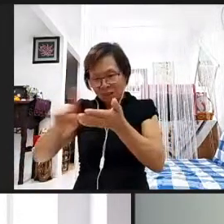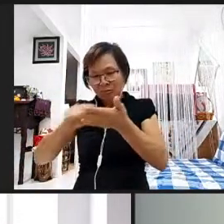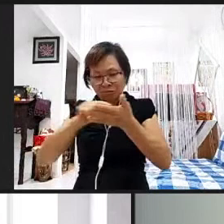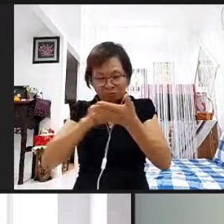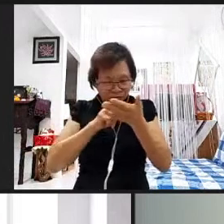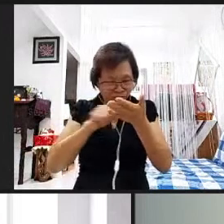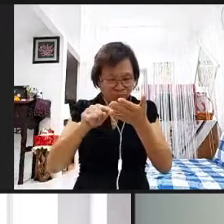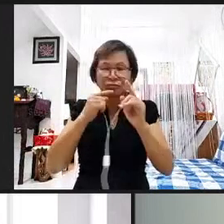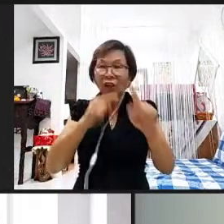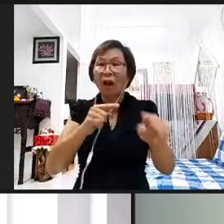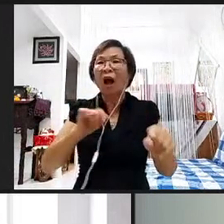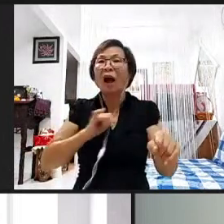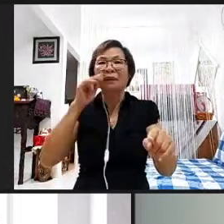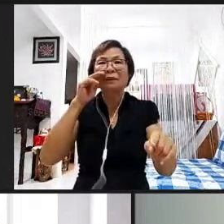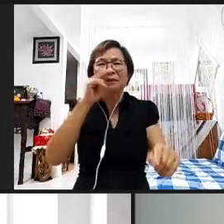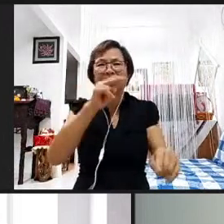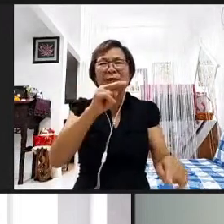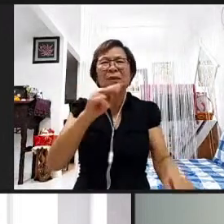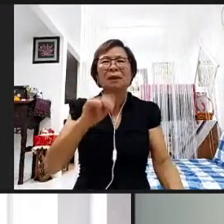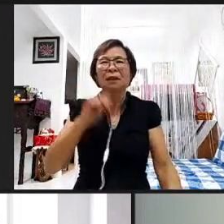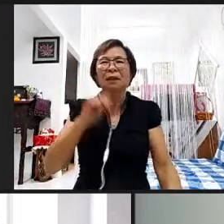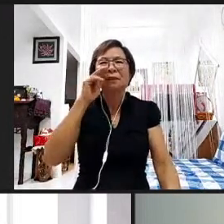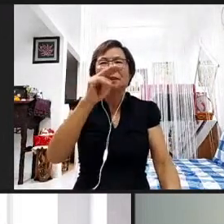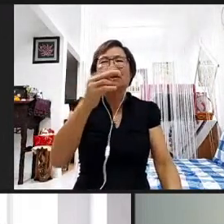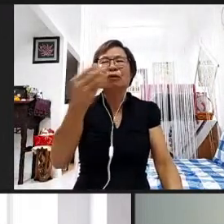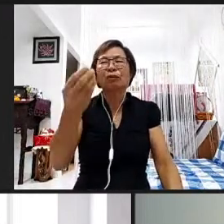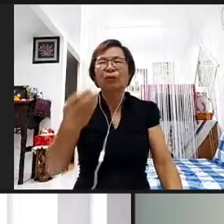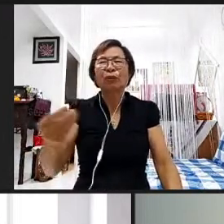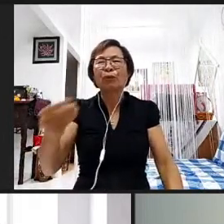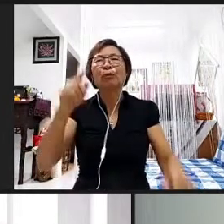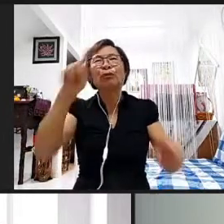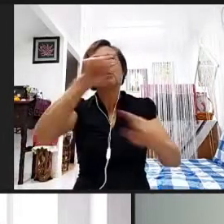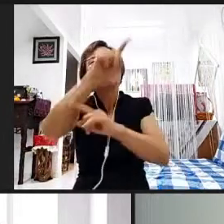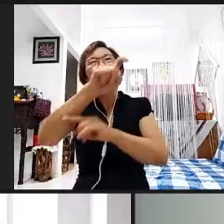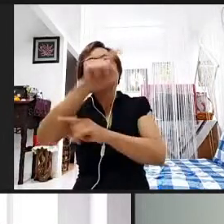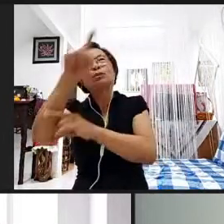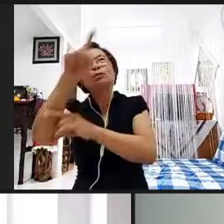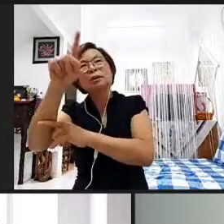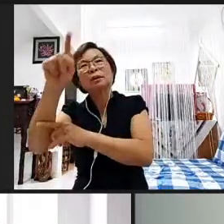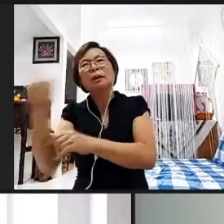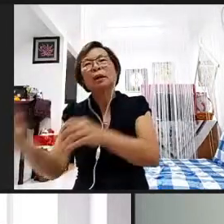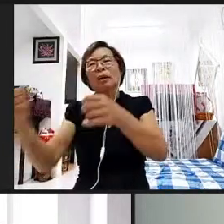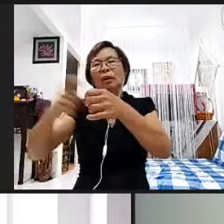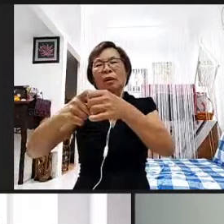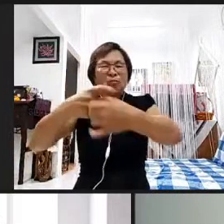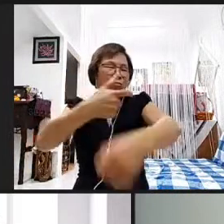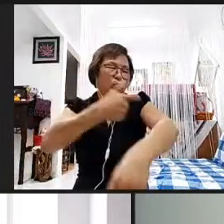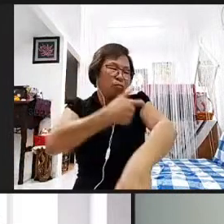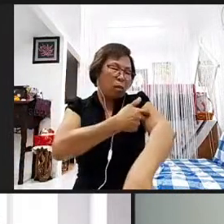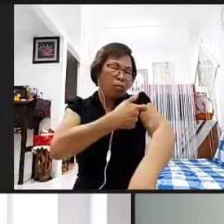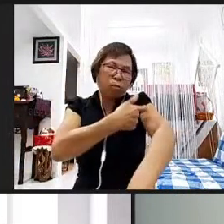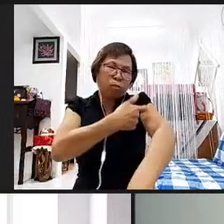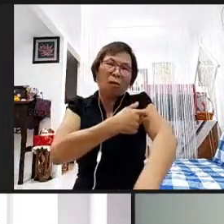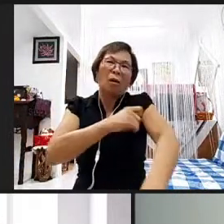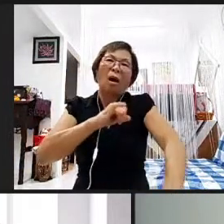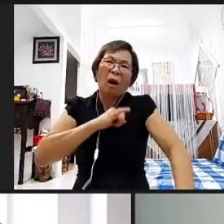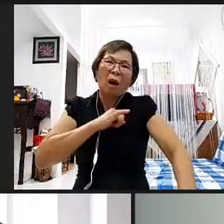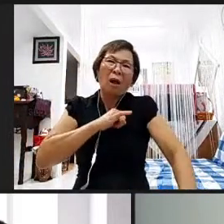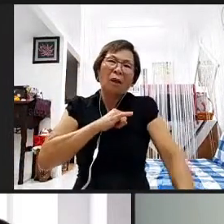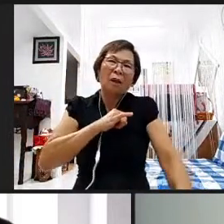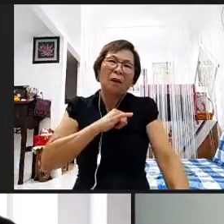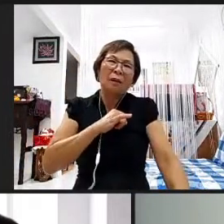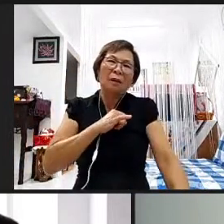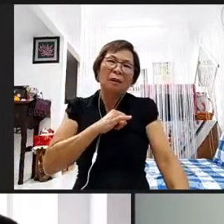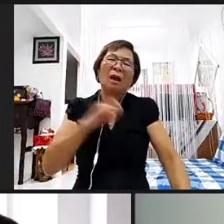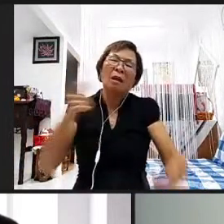And I can actually see quite a number of questions regarding vaccination. I may have to let